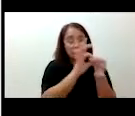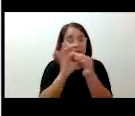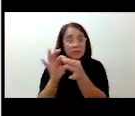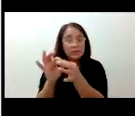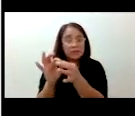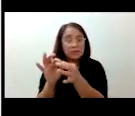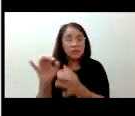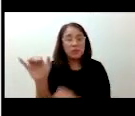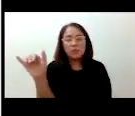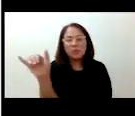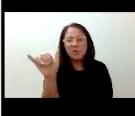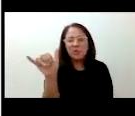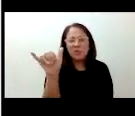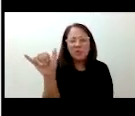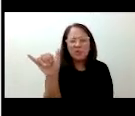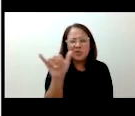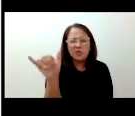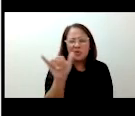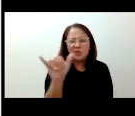sorry.